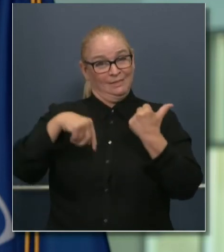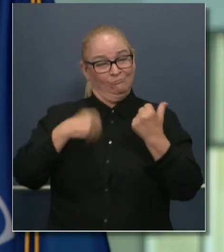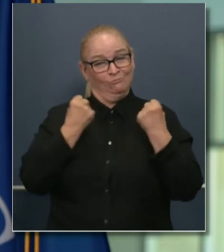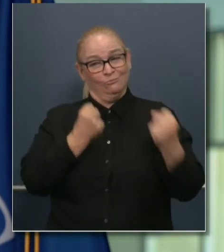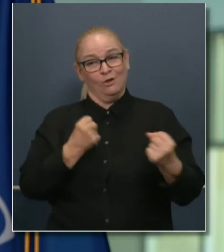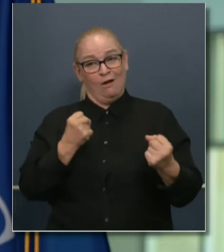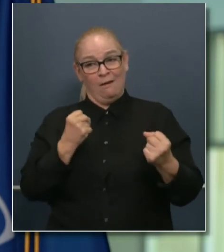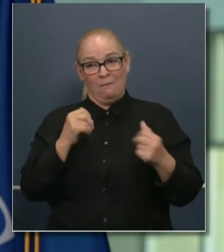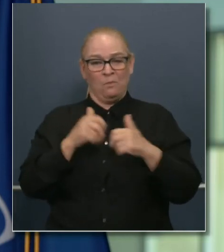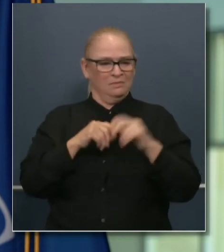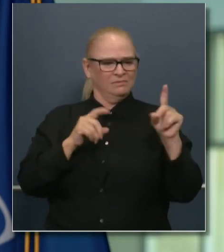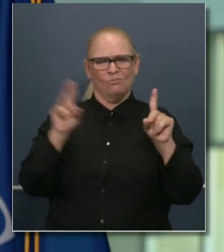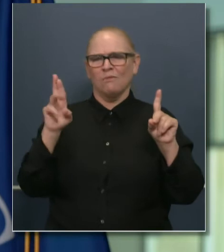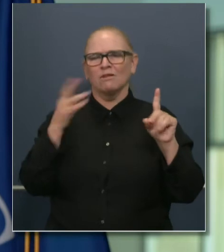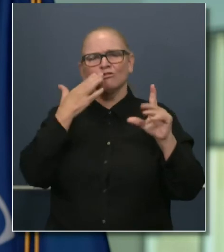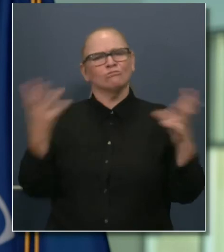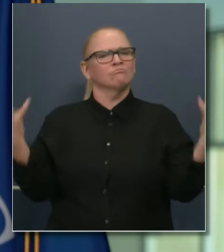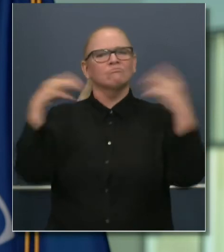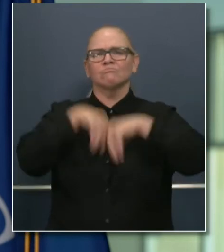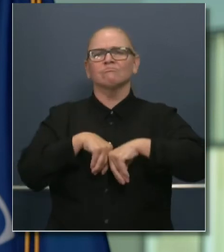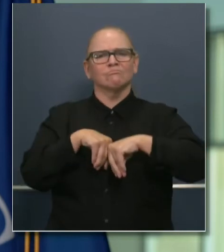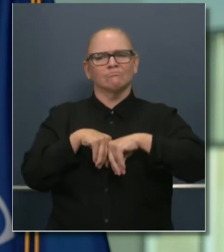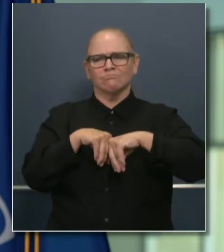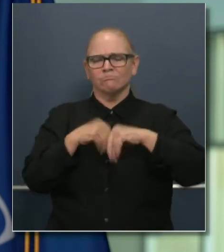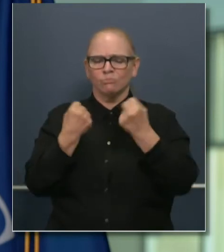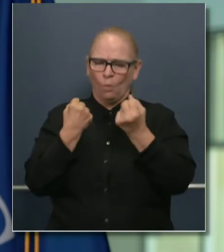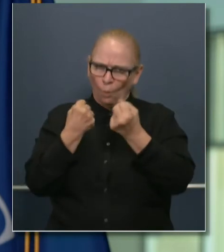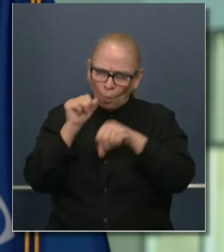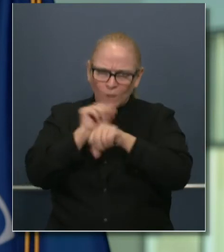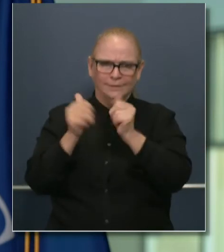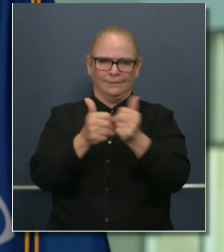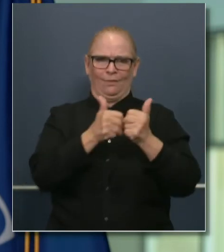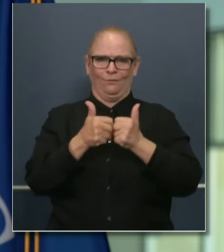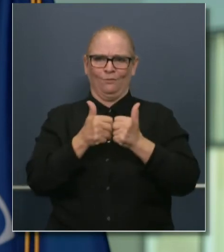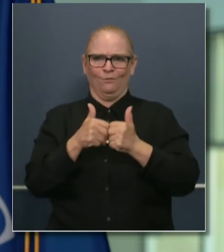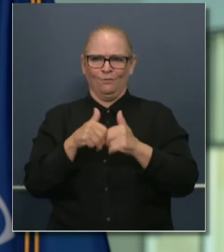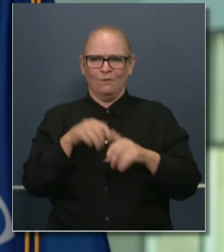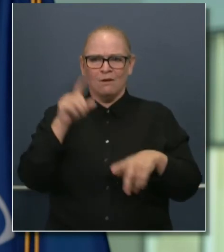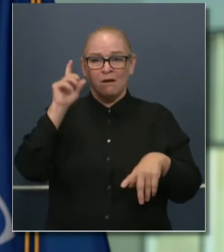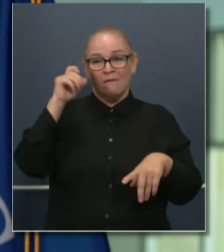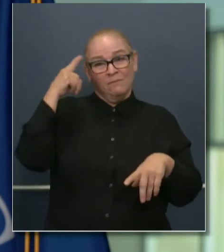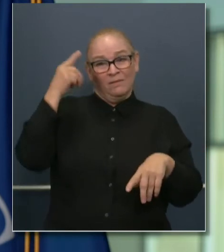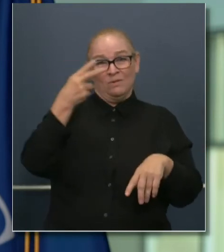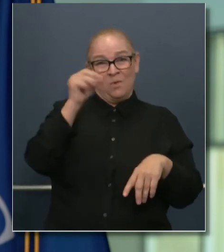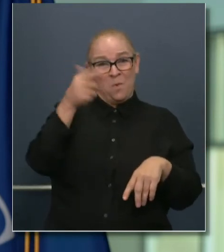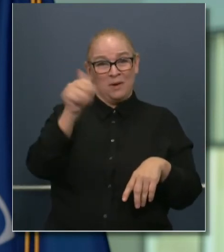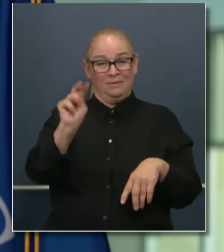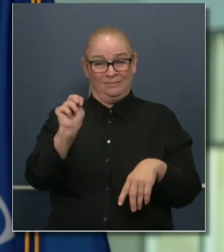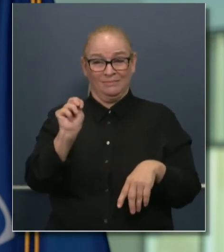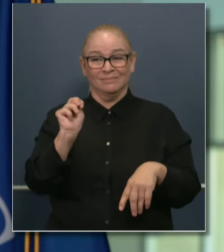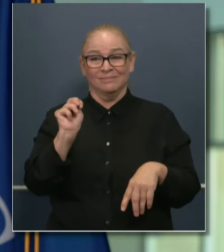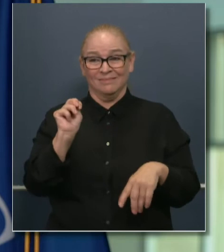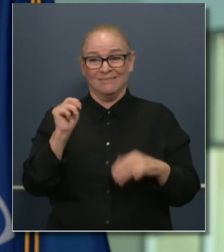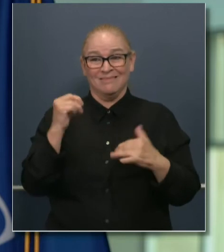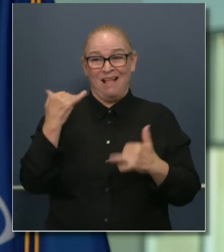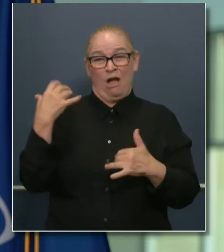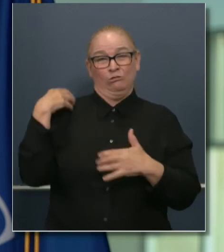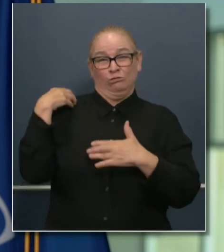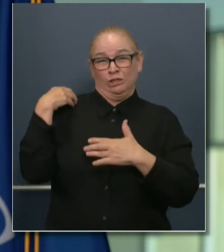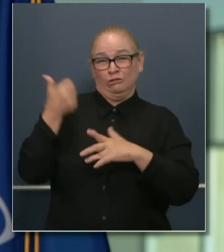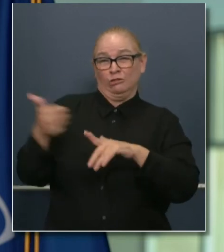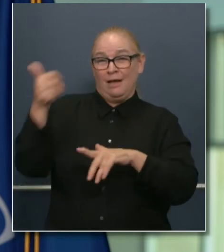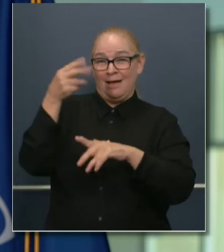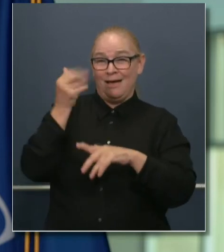been manifest. Governor Hogan, the current chair, soon to be the ex-chair, new chair will be coming